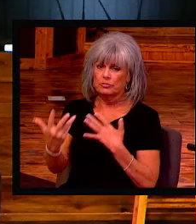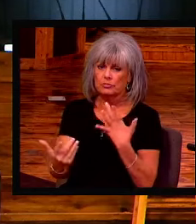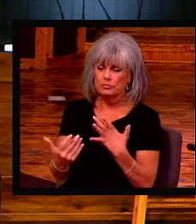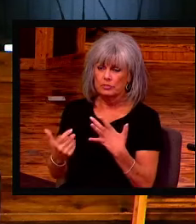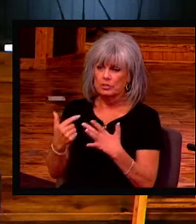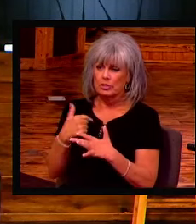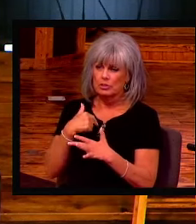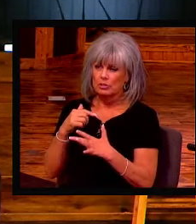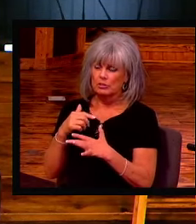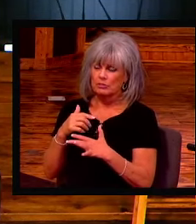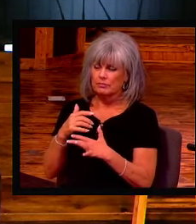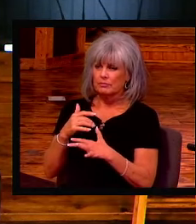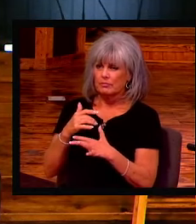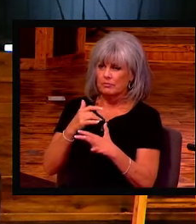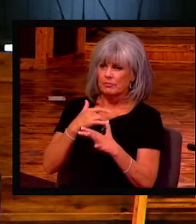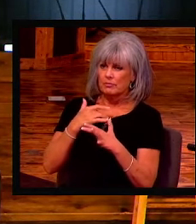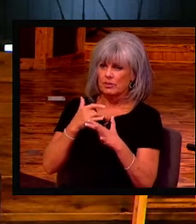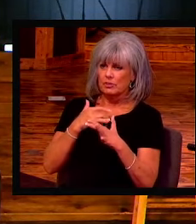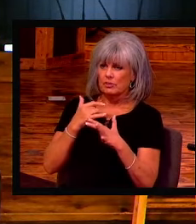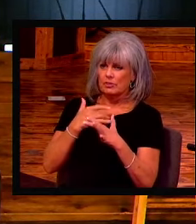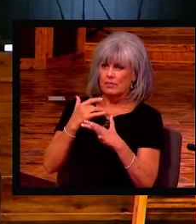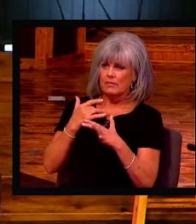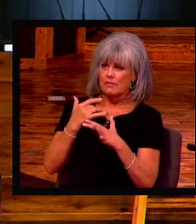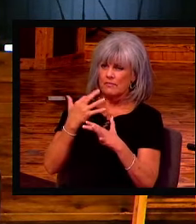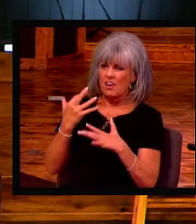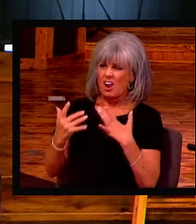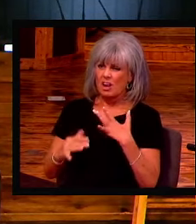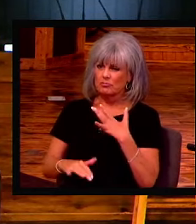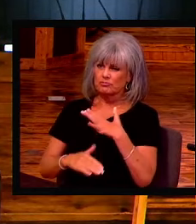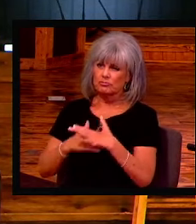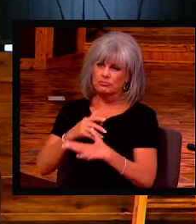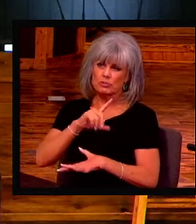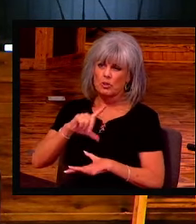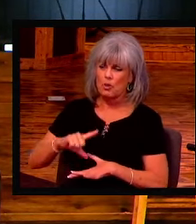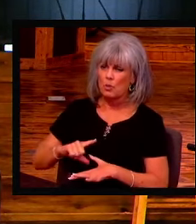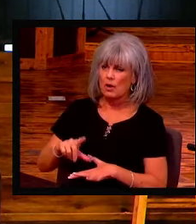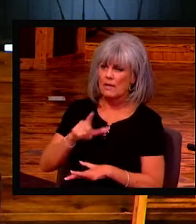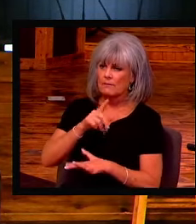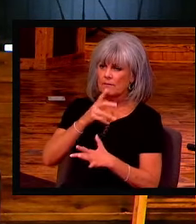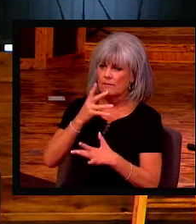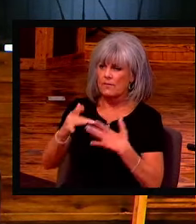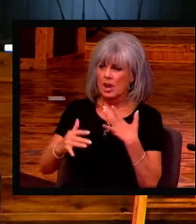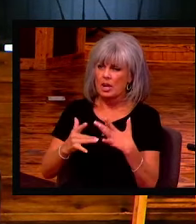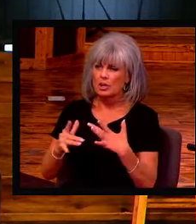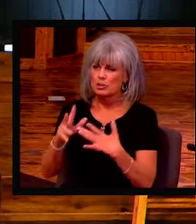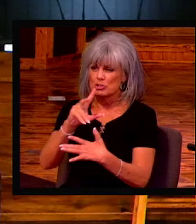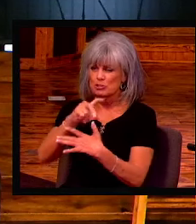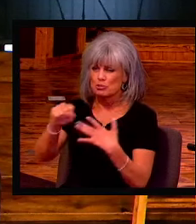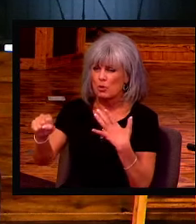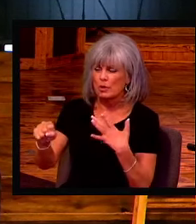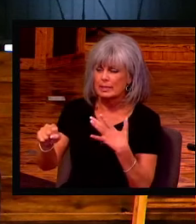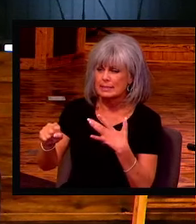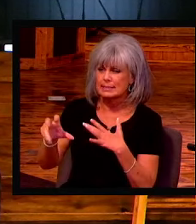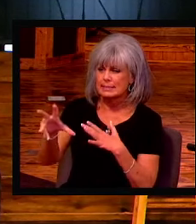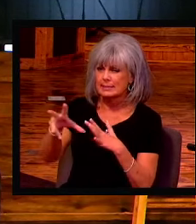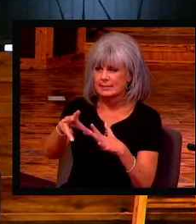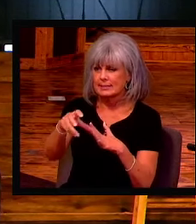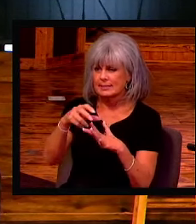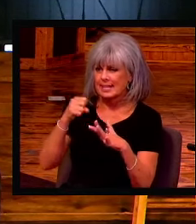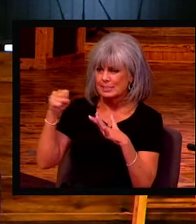You're filled with a fire for the Lord. Fire does destroy and take away,